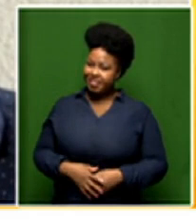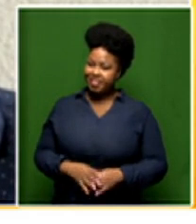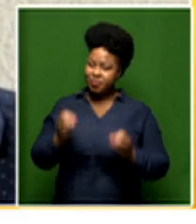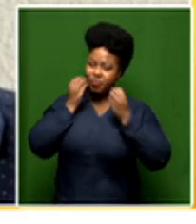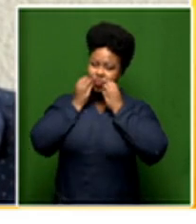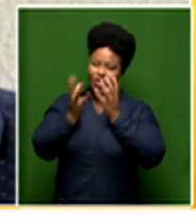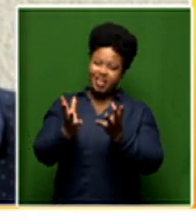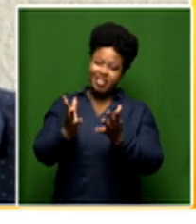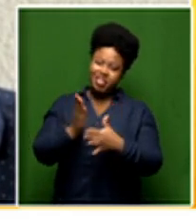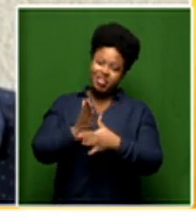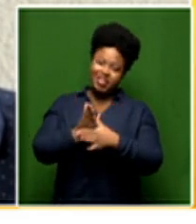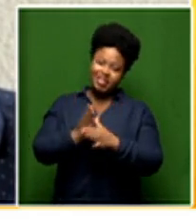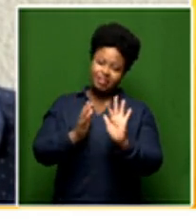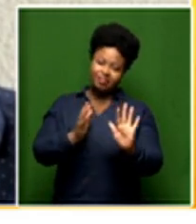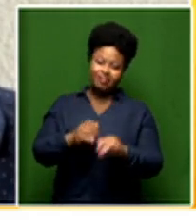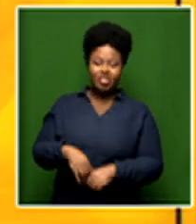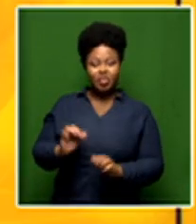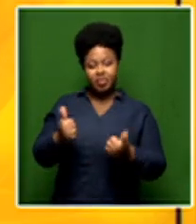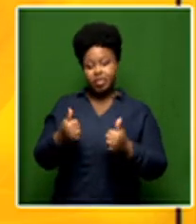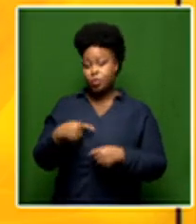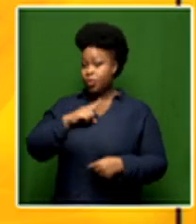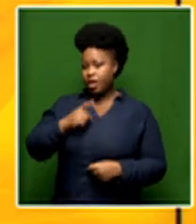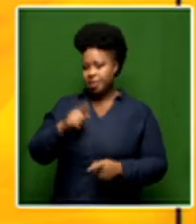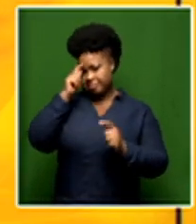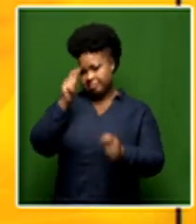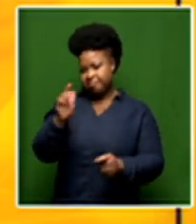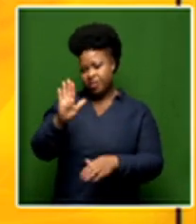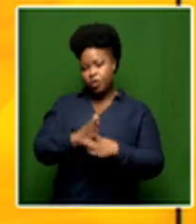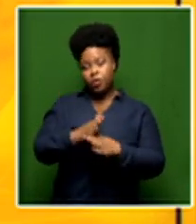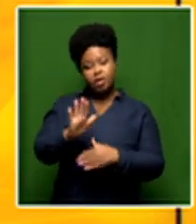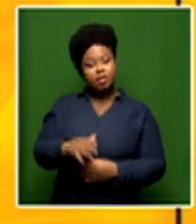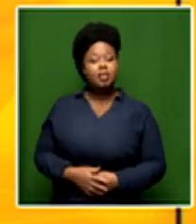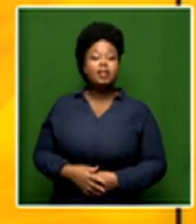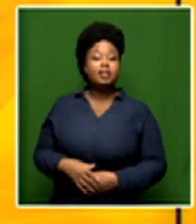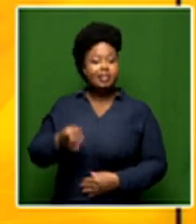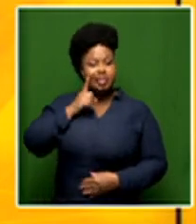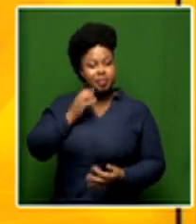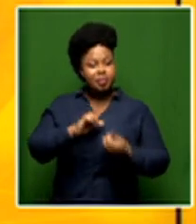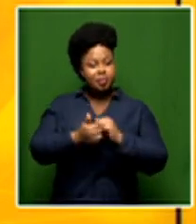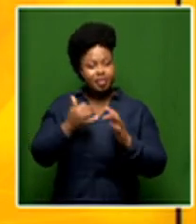absolutely fantastic work, and great that he has been recognized for that. Right, let's take you to sport now.